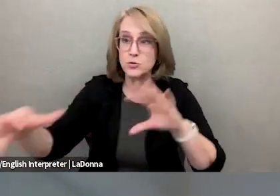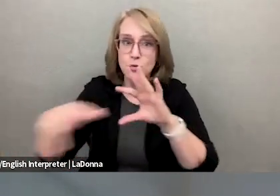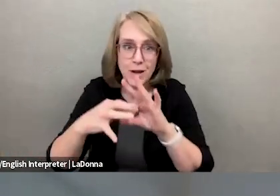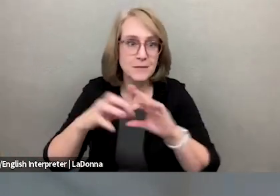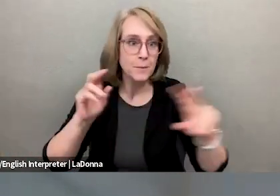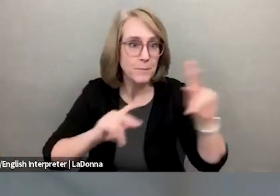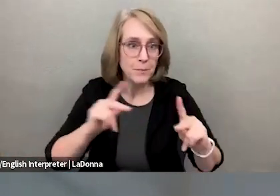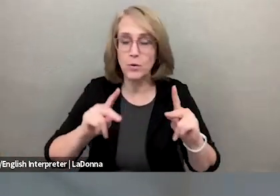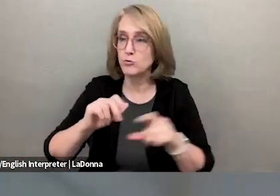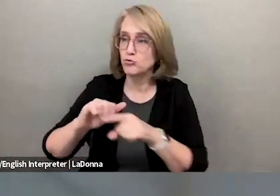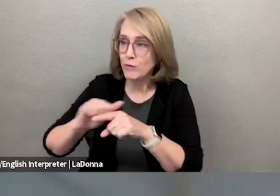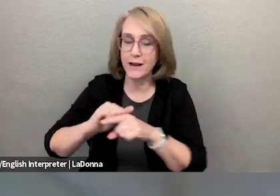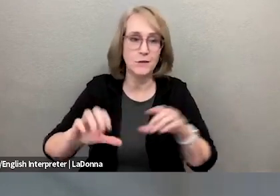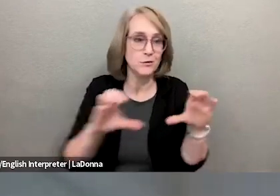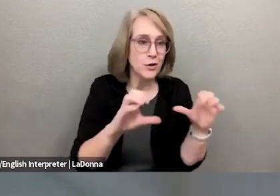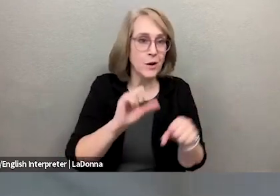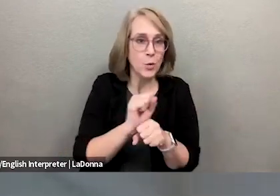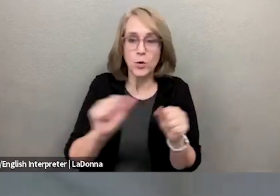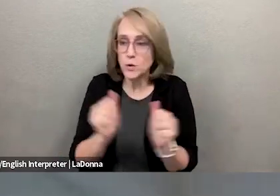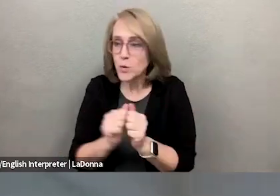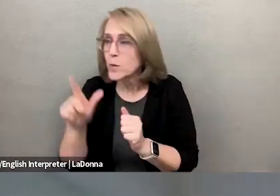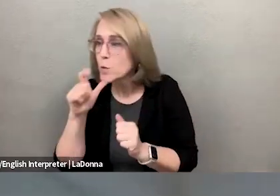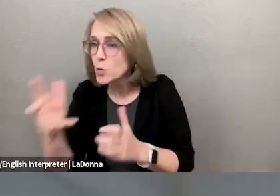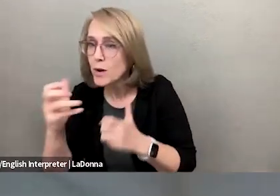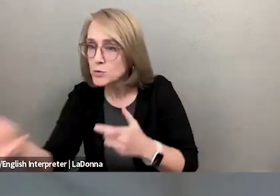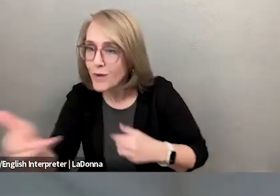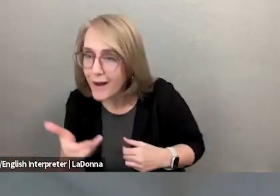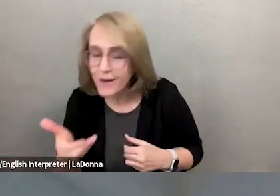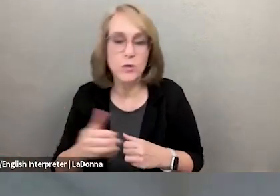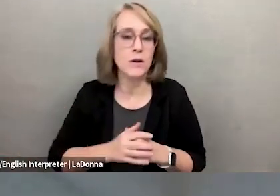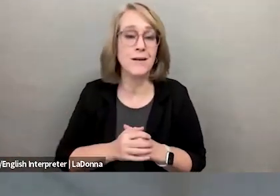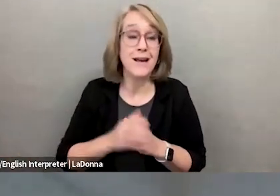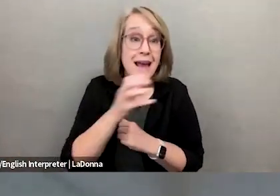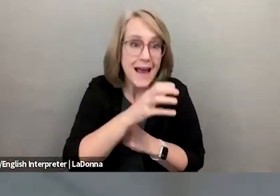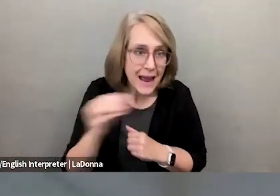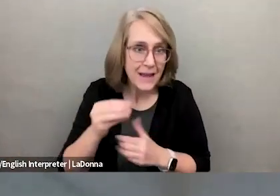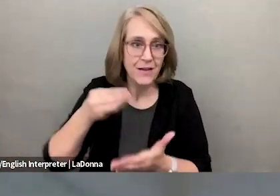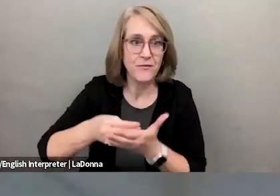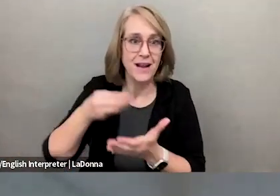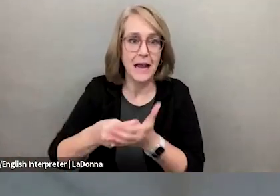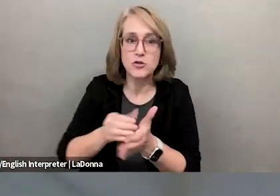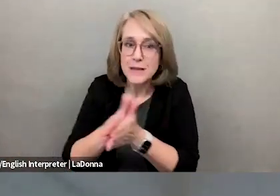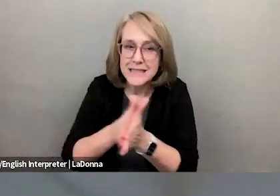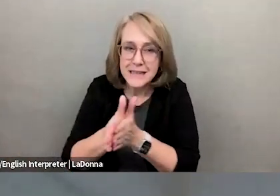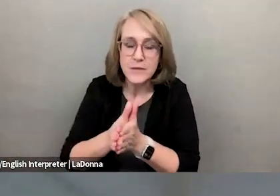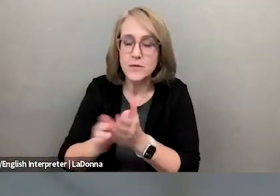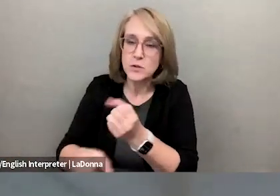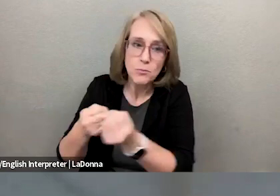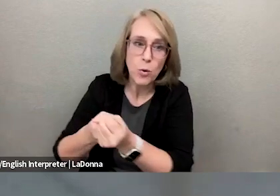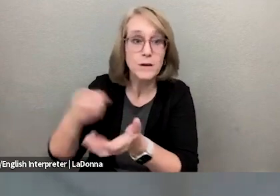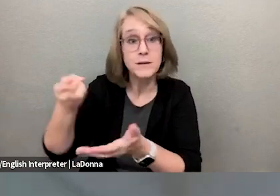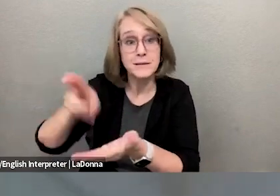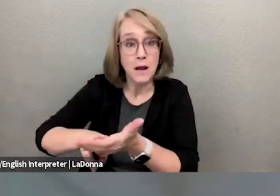trained and certified workers with employers and employment opportunities, and the financial incentives and supports